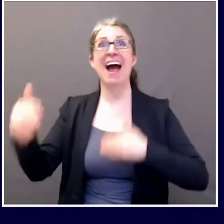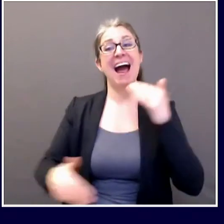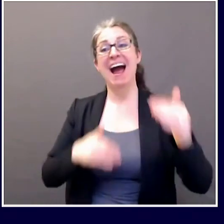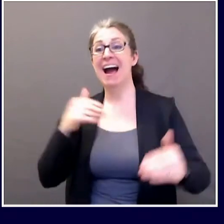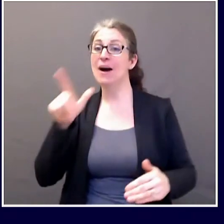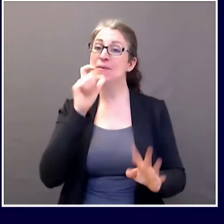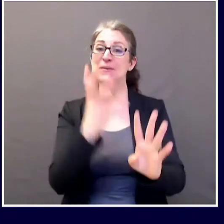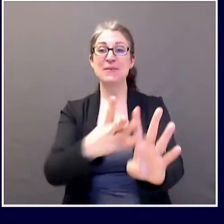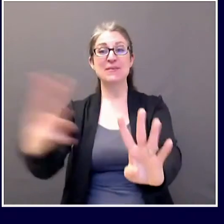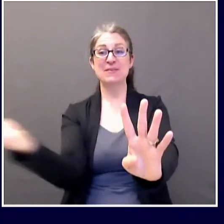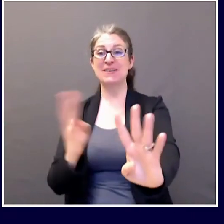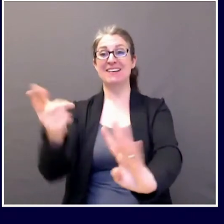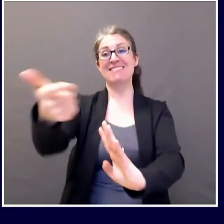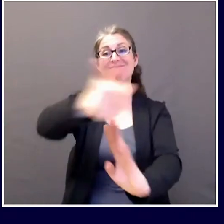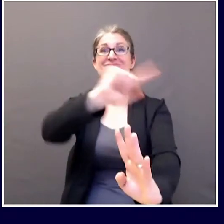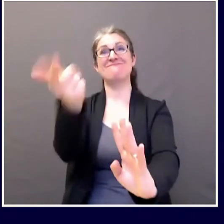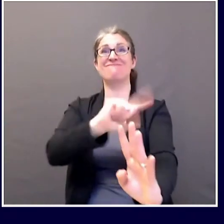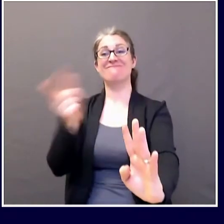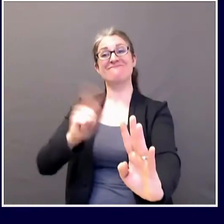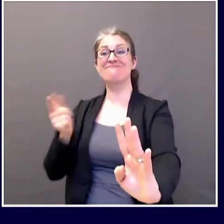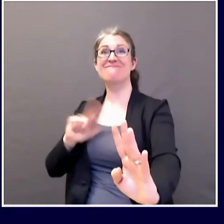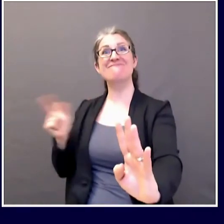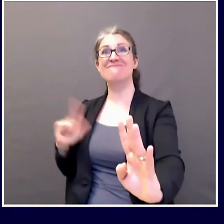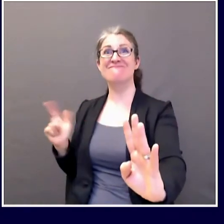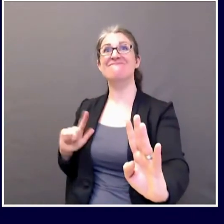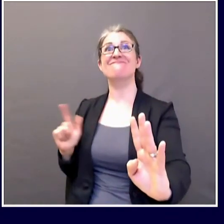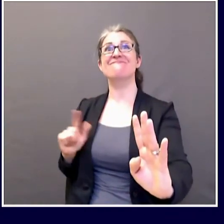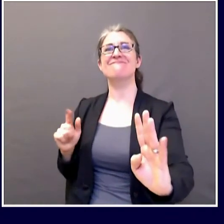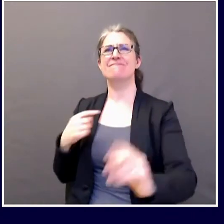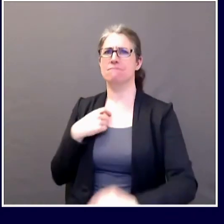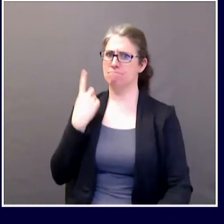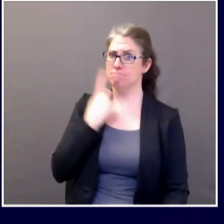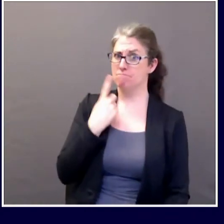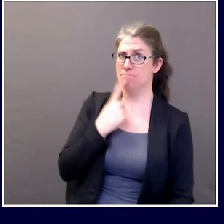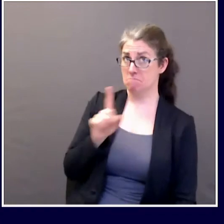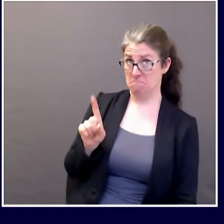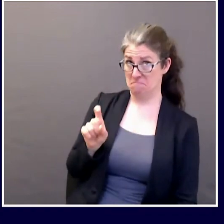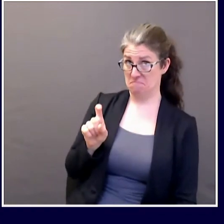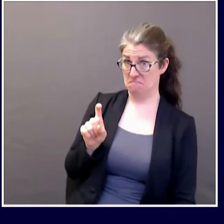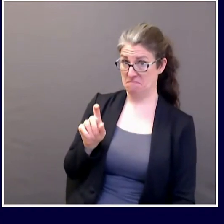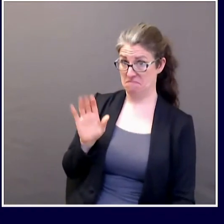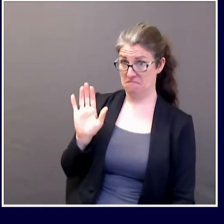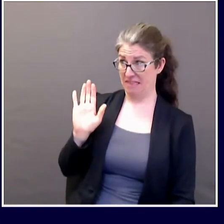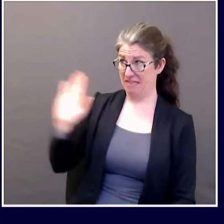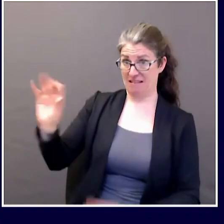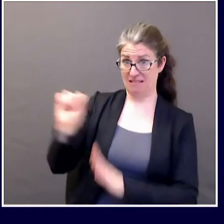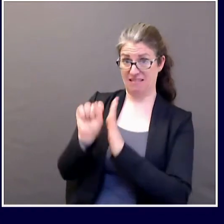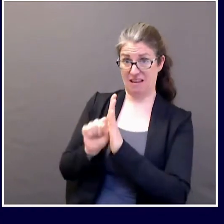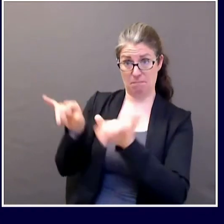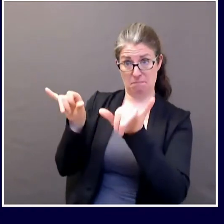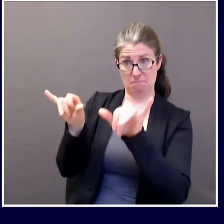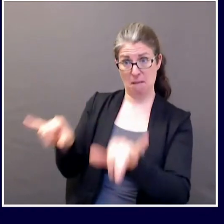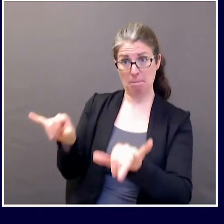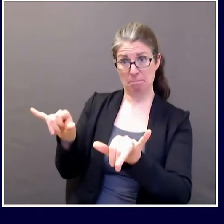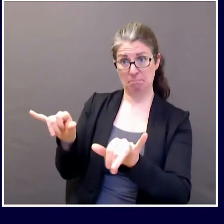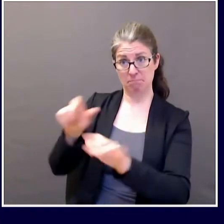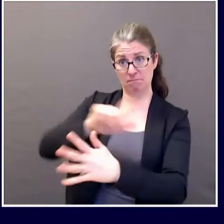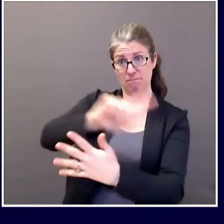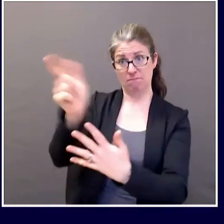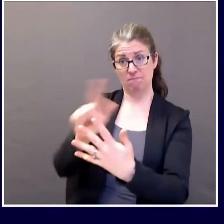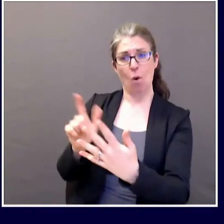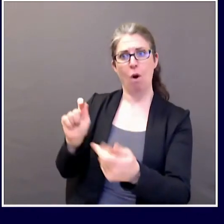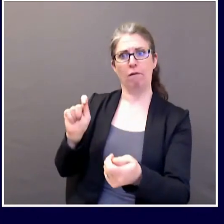lesson for me. If they're not, and all of those were just words on a page, then I think that tells you,